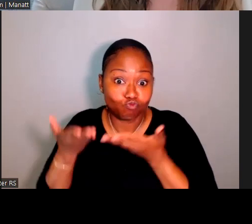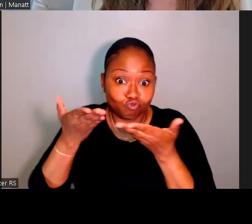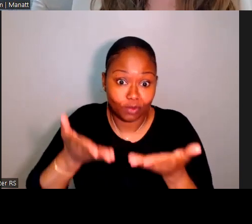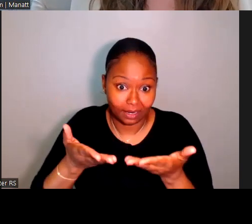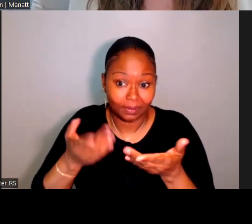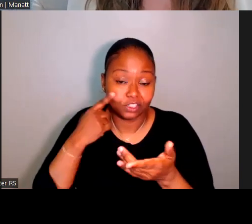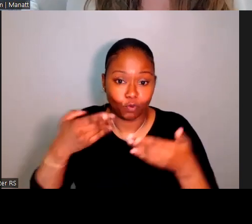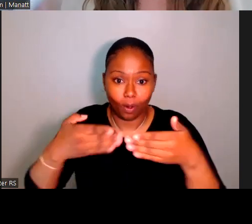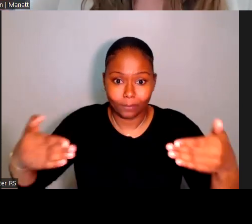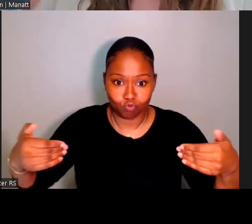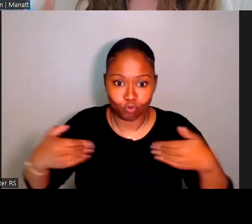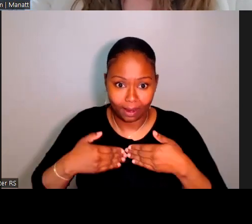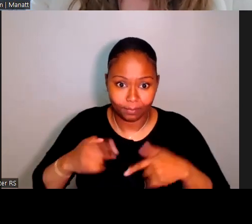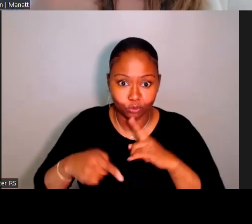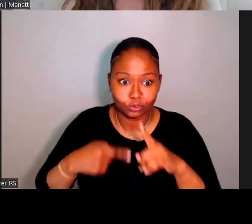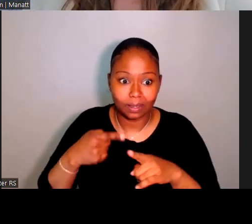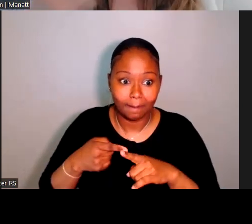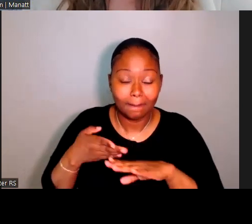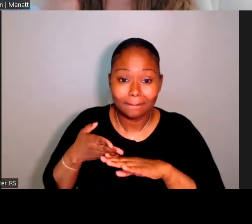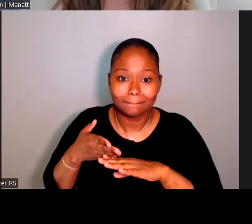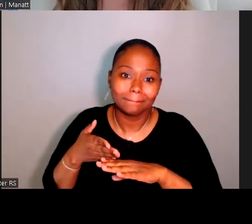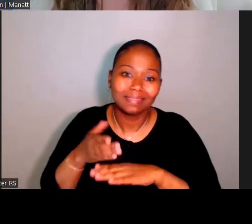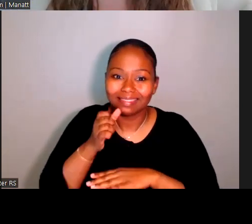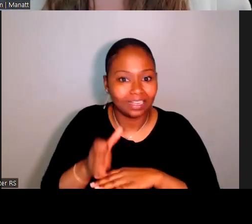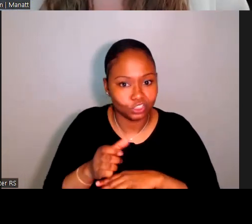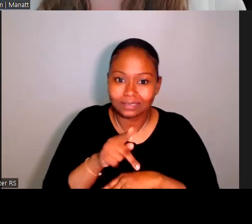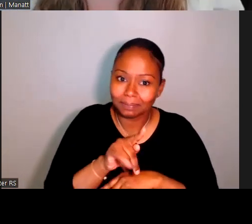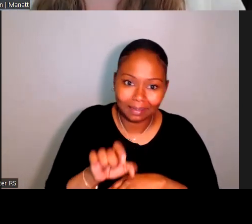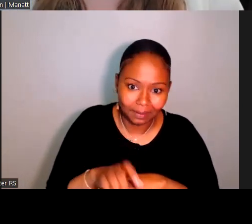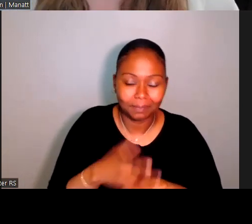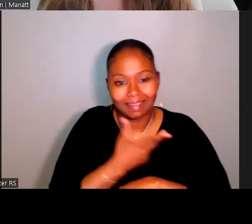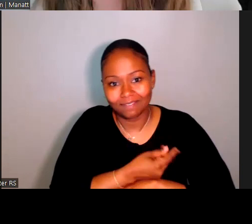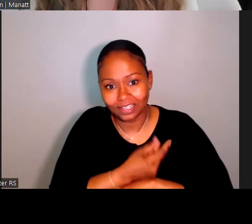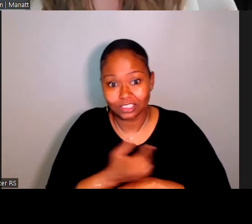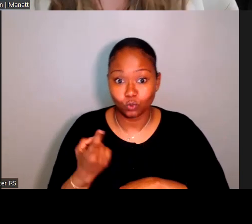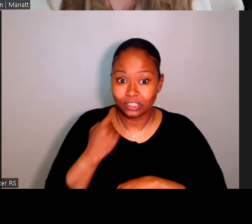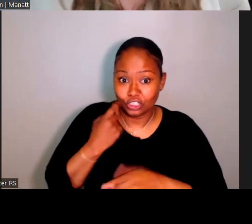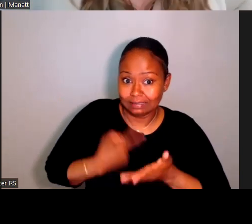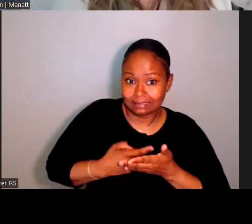parameters beyond safety protocols like vaccination, PPE, et cetera, that we just talked about,